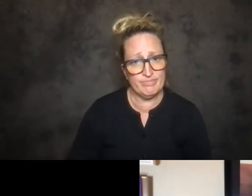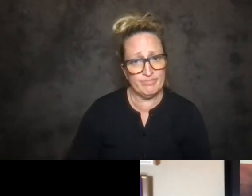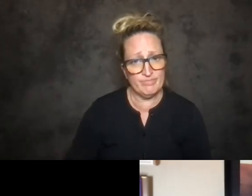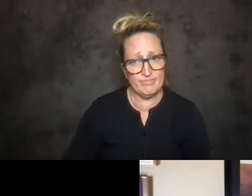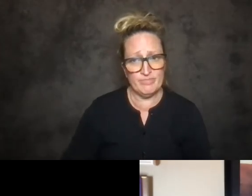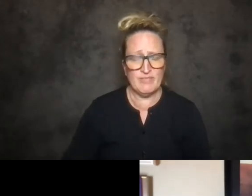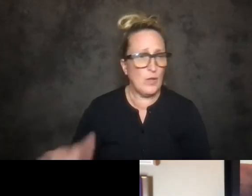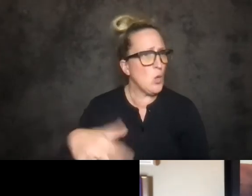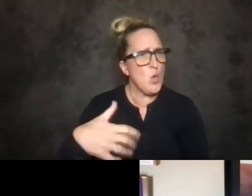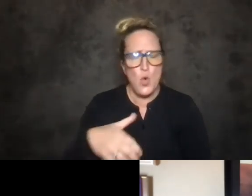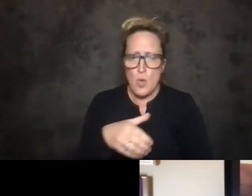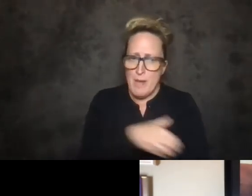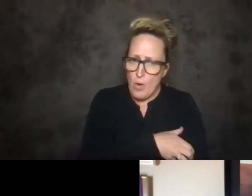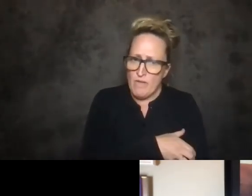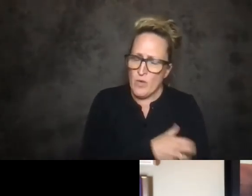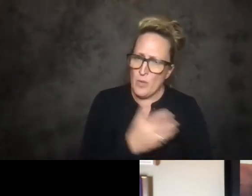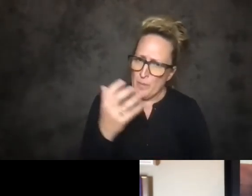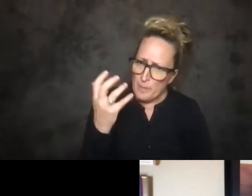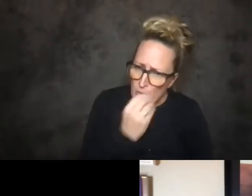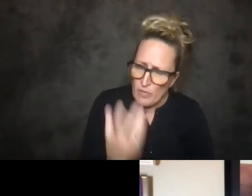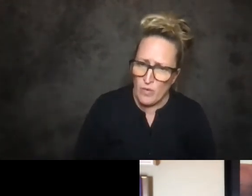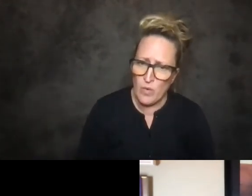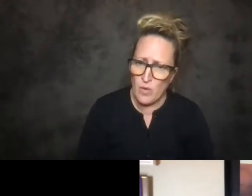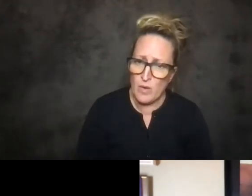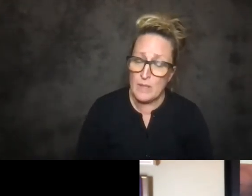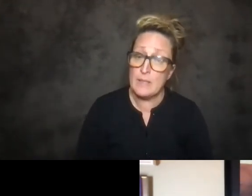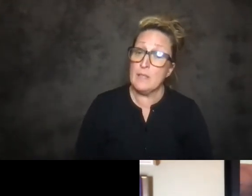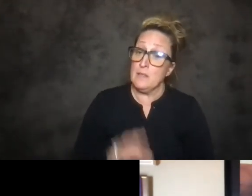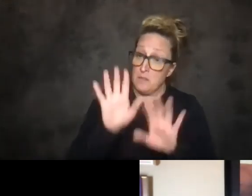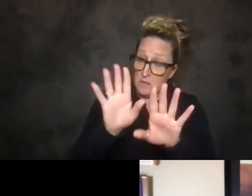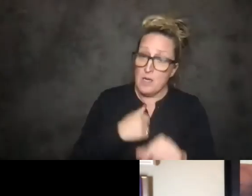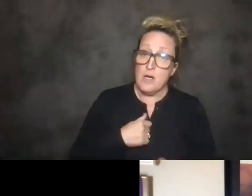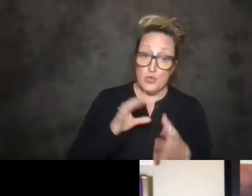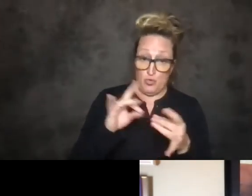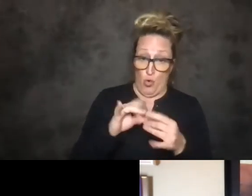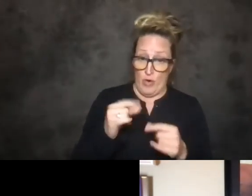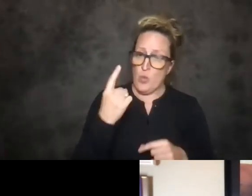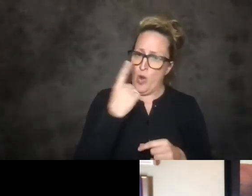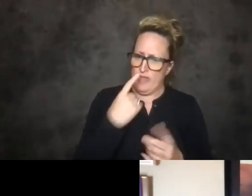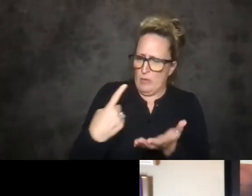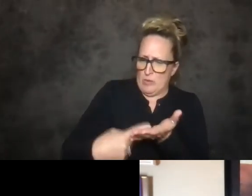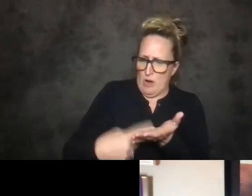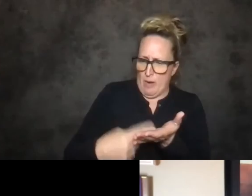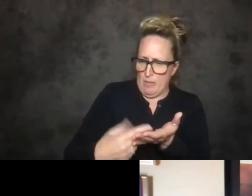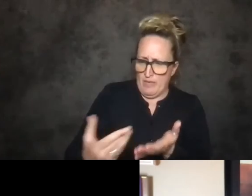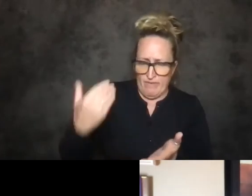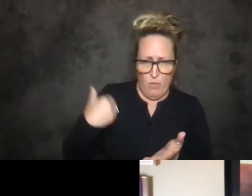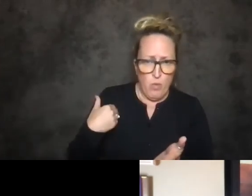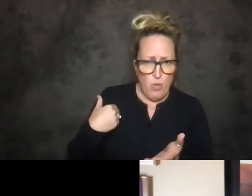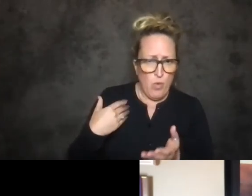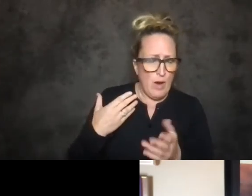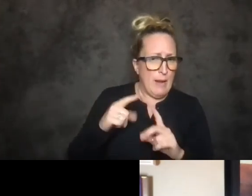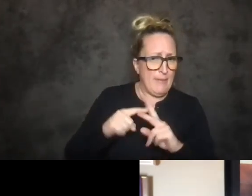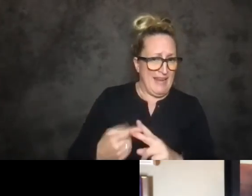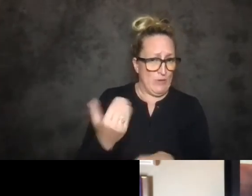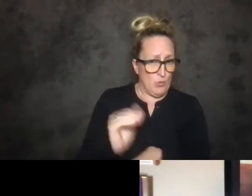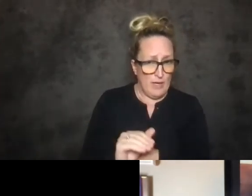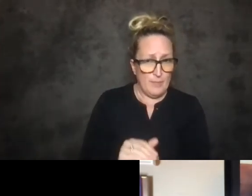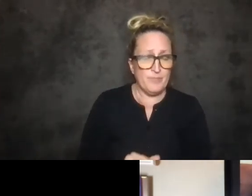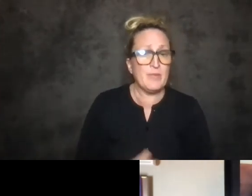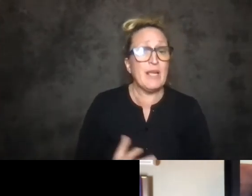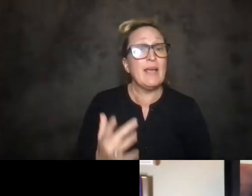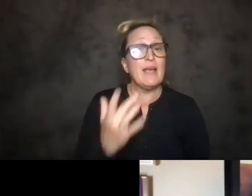That's so powerful and beautiful. And speaking of stories, one of the things we were talking about before things began tonight was